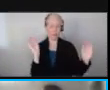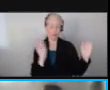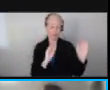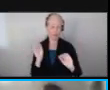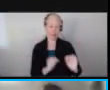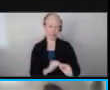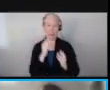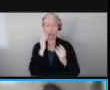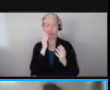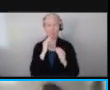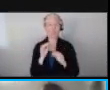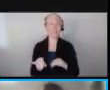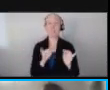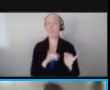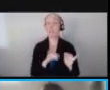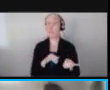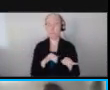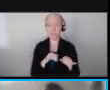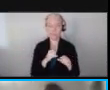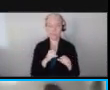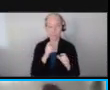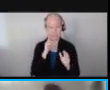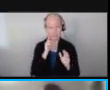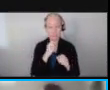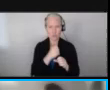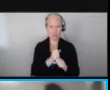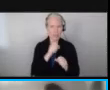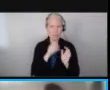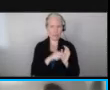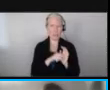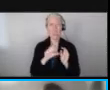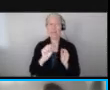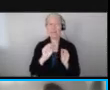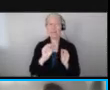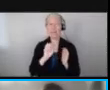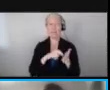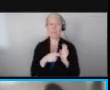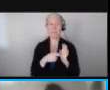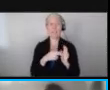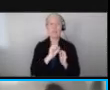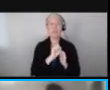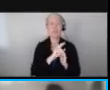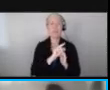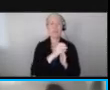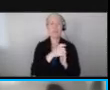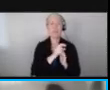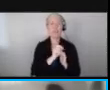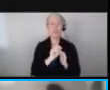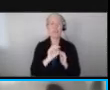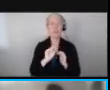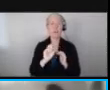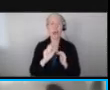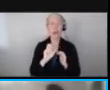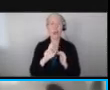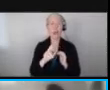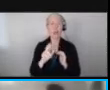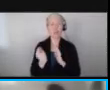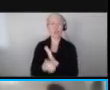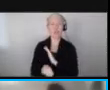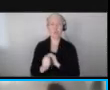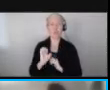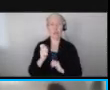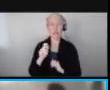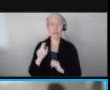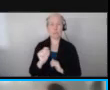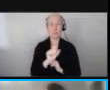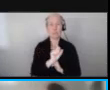they would put together and create this graphic format, SMEs meaning subject matter expert, I apologize, and look at how is the